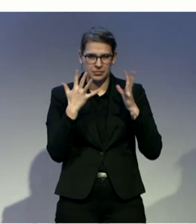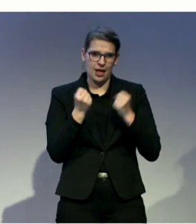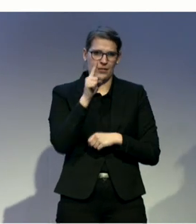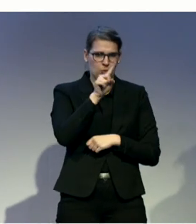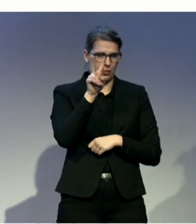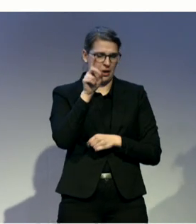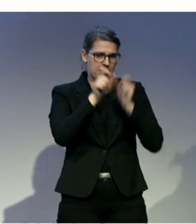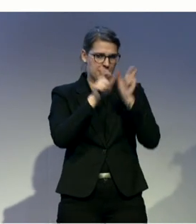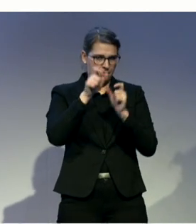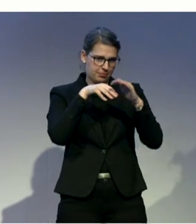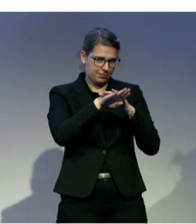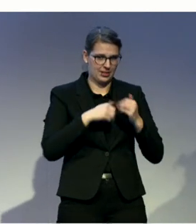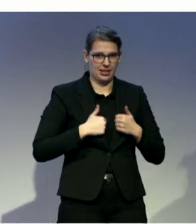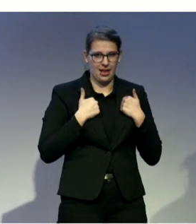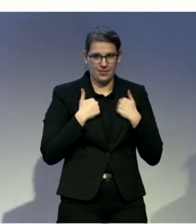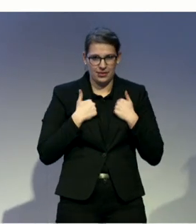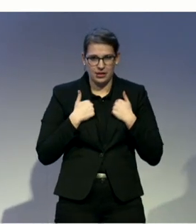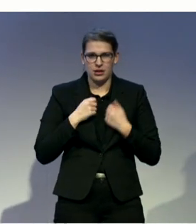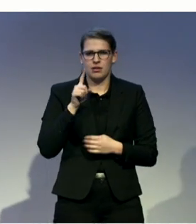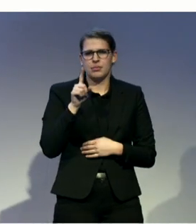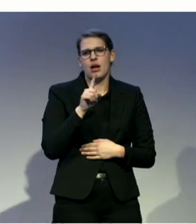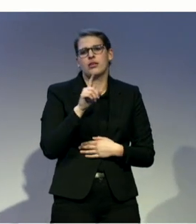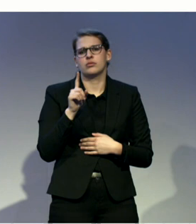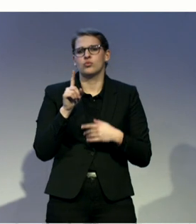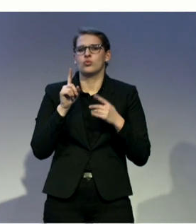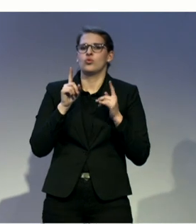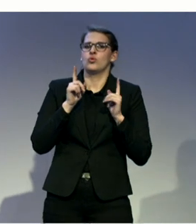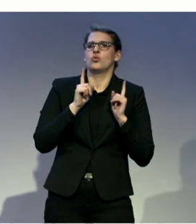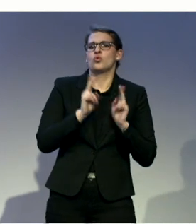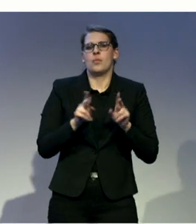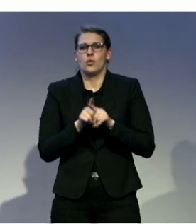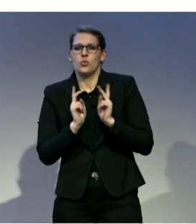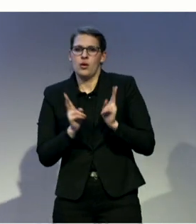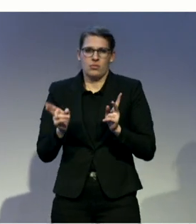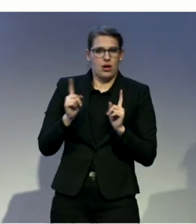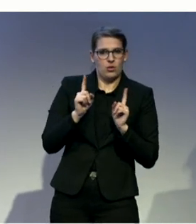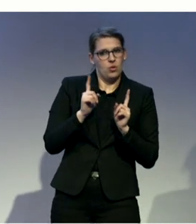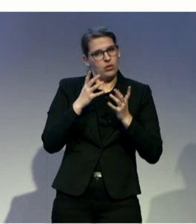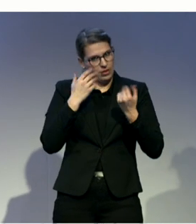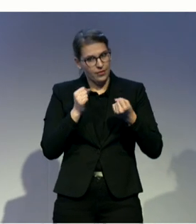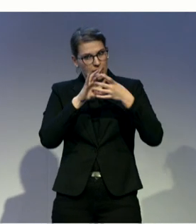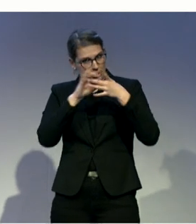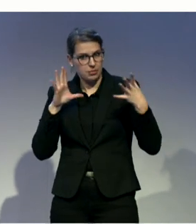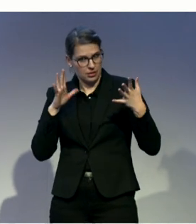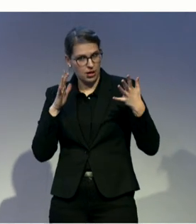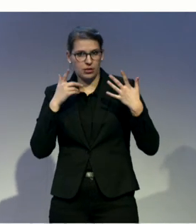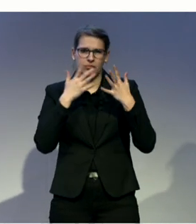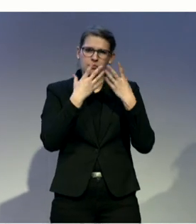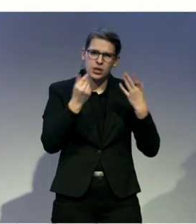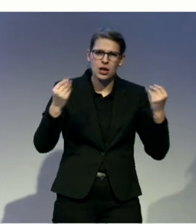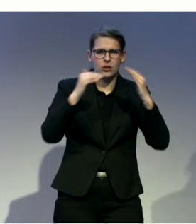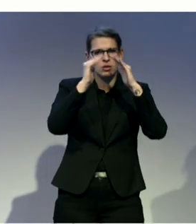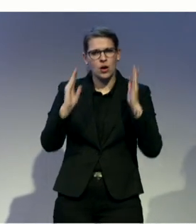dependent living, it was not regular, normal living. And so now we have many houses, many apartments, because